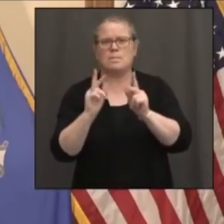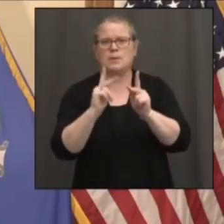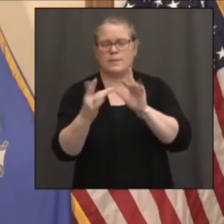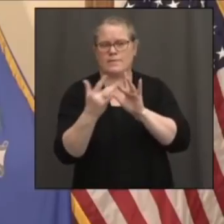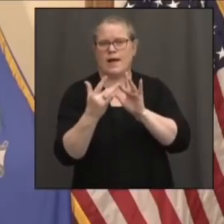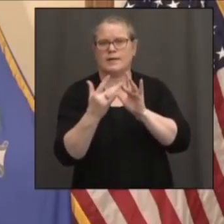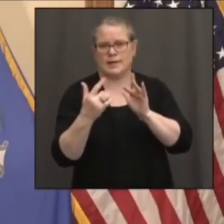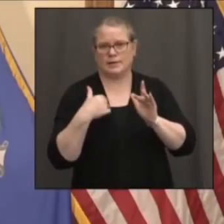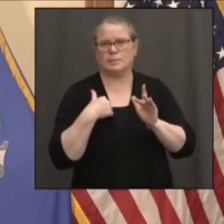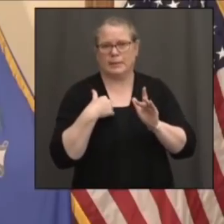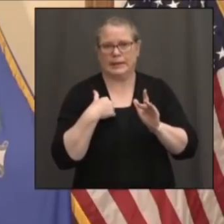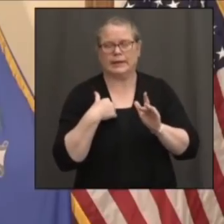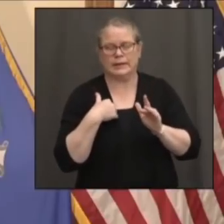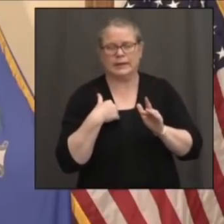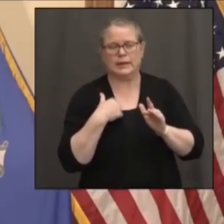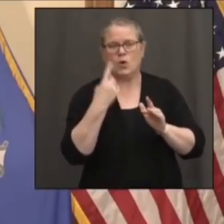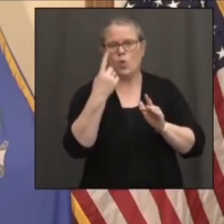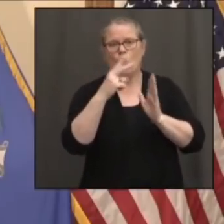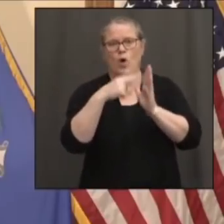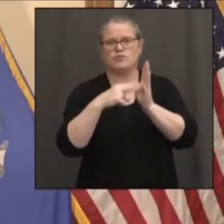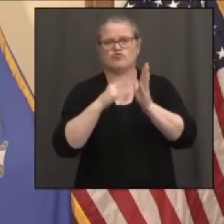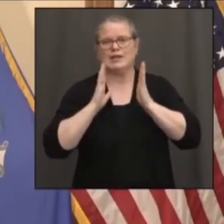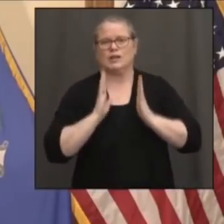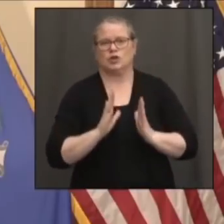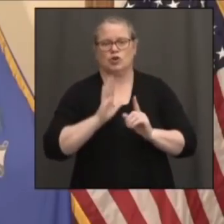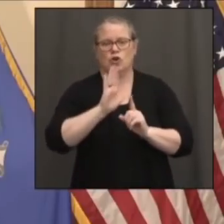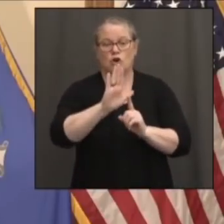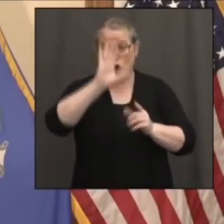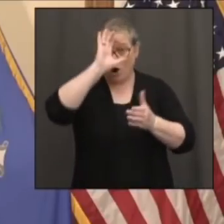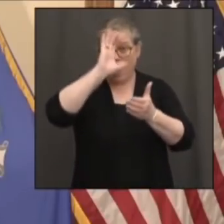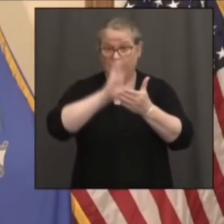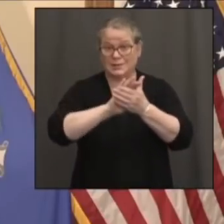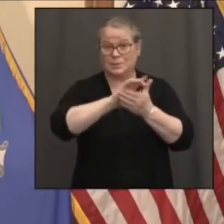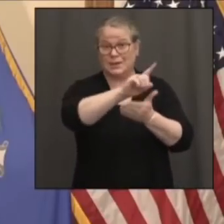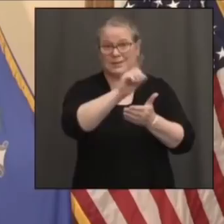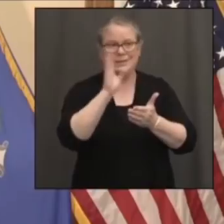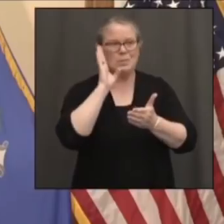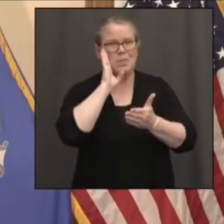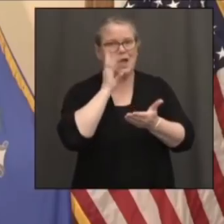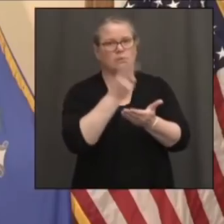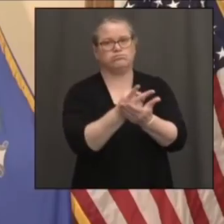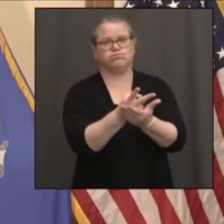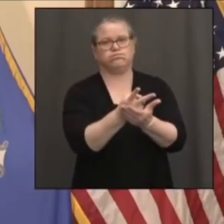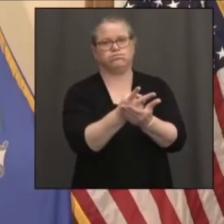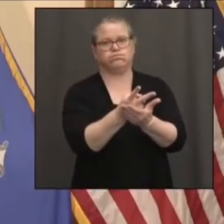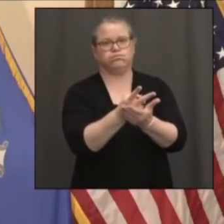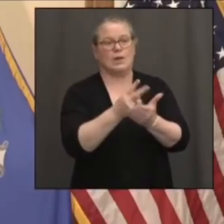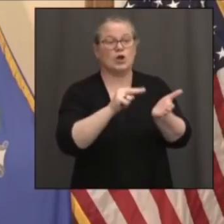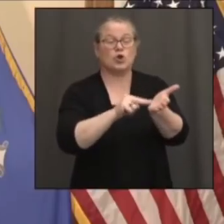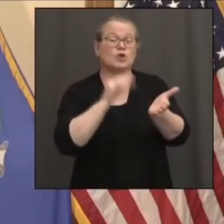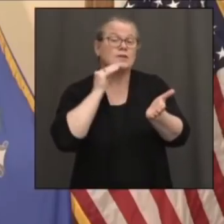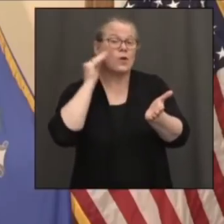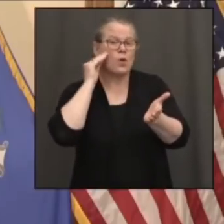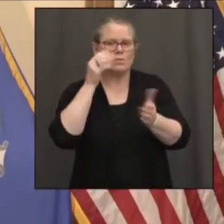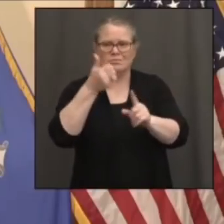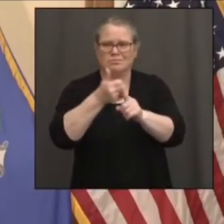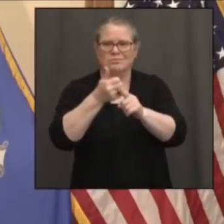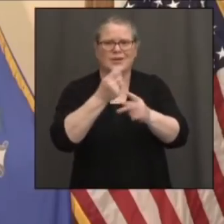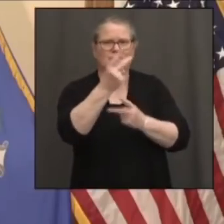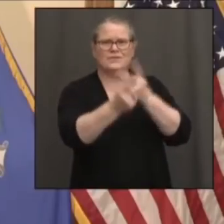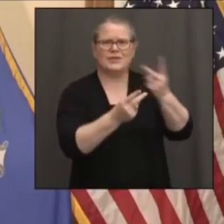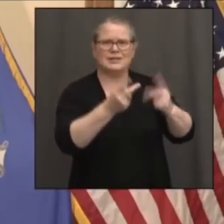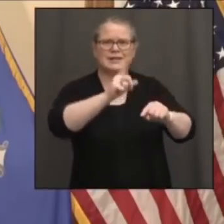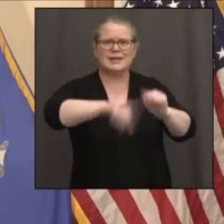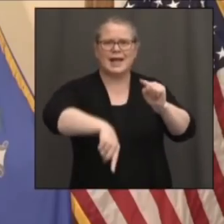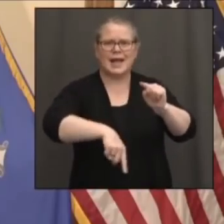particular can't see her husband. He's bedridden. They suspended visits because a staff member